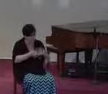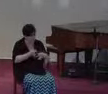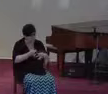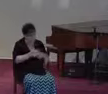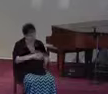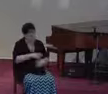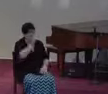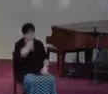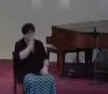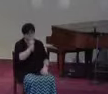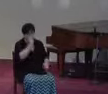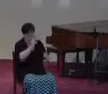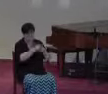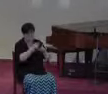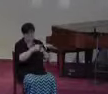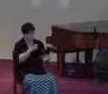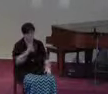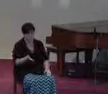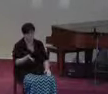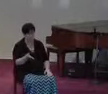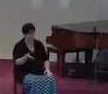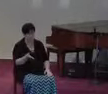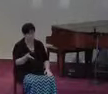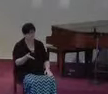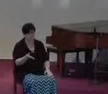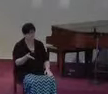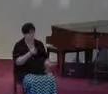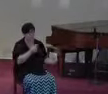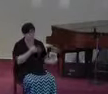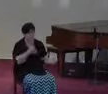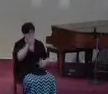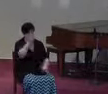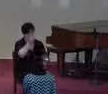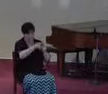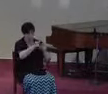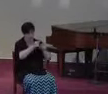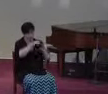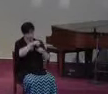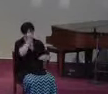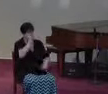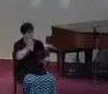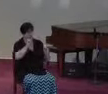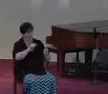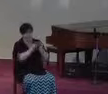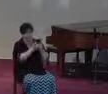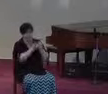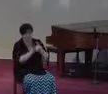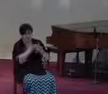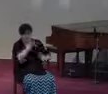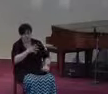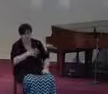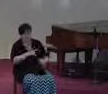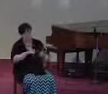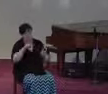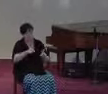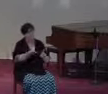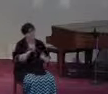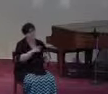The Greek word there, there are actually many words in Greek that can be translated woman. This particular one can also mean